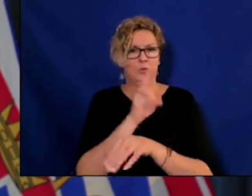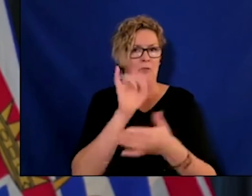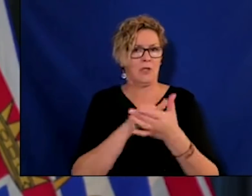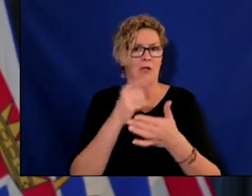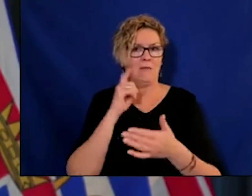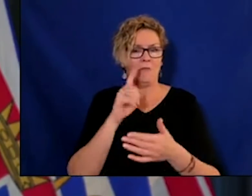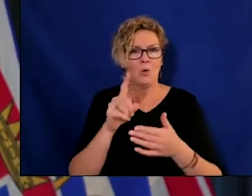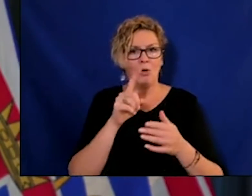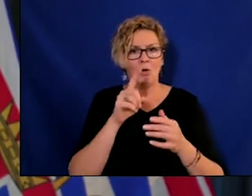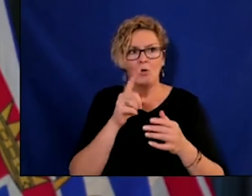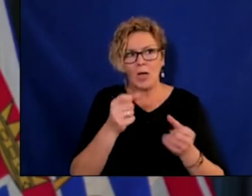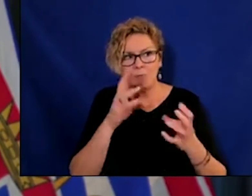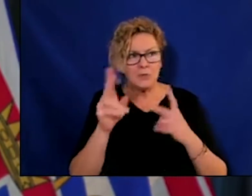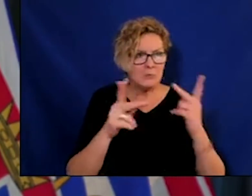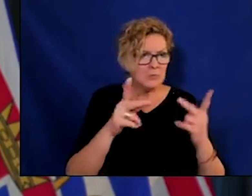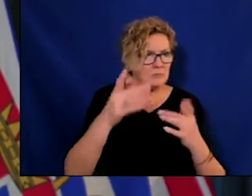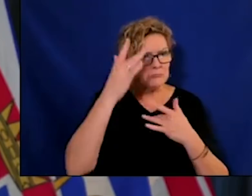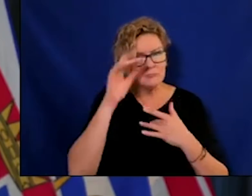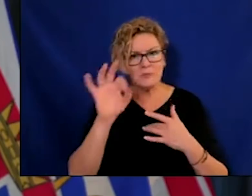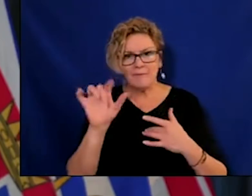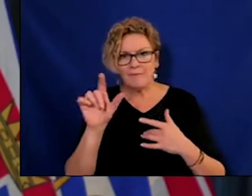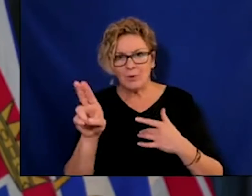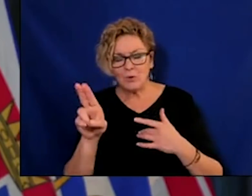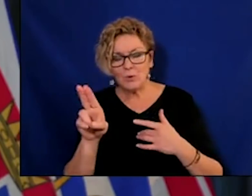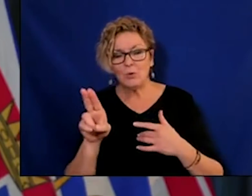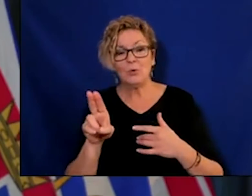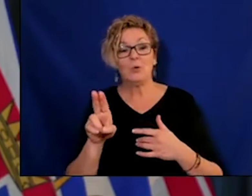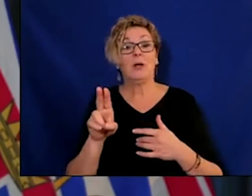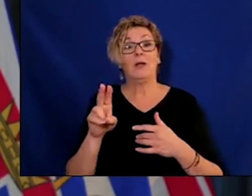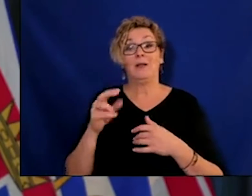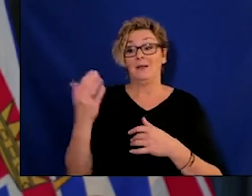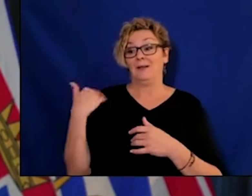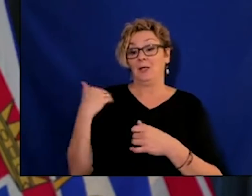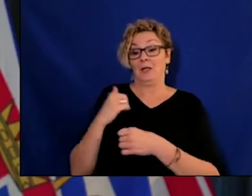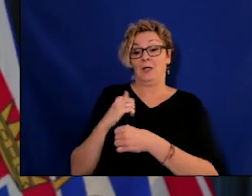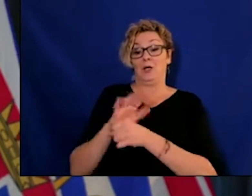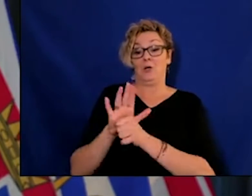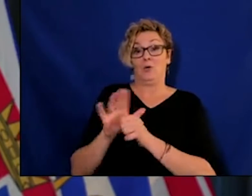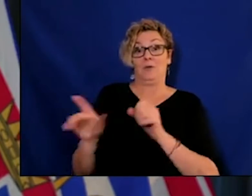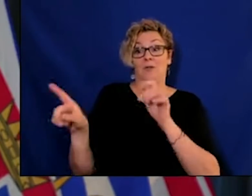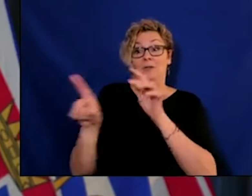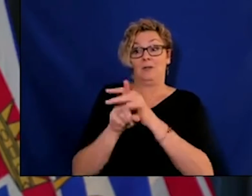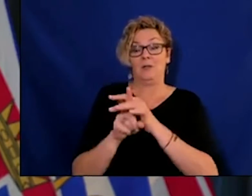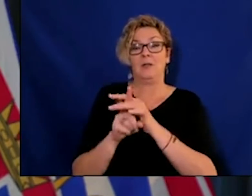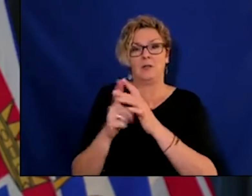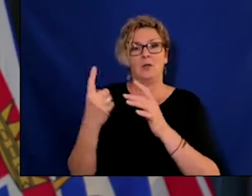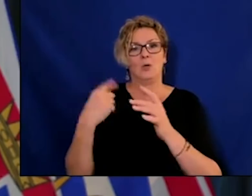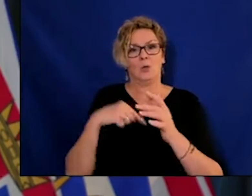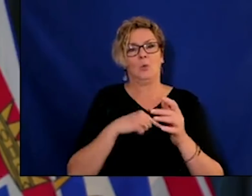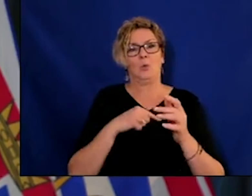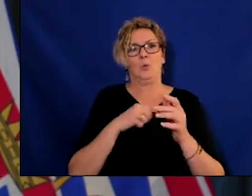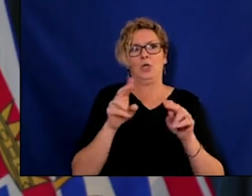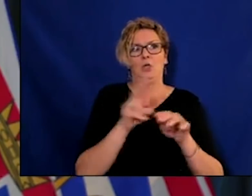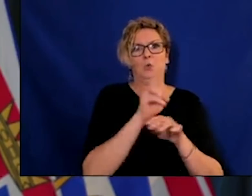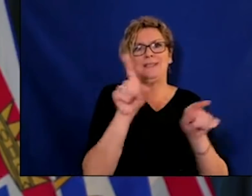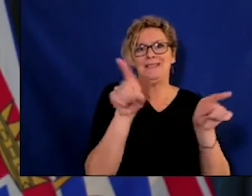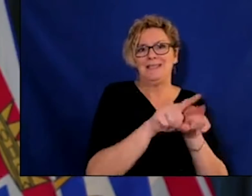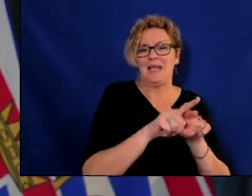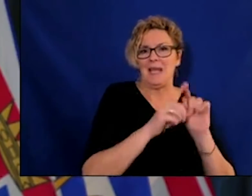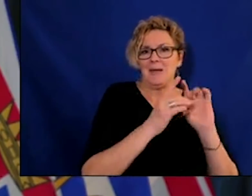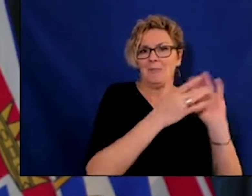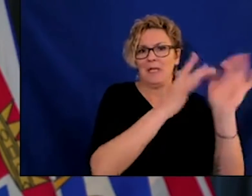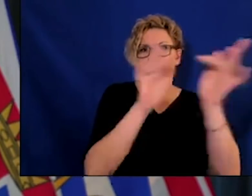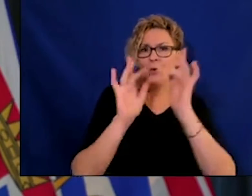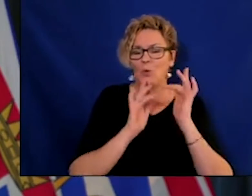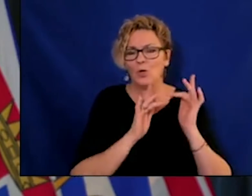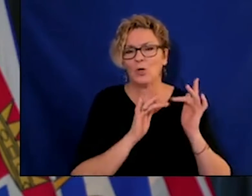know that people with respiratory symptoms get tested for influenza. We've had to modify it because people aren't going